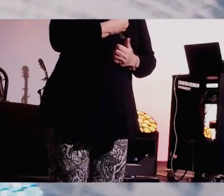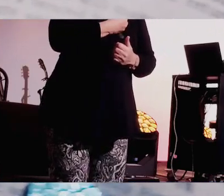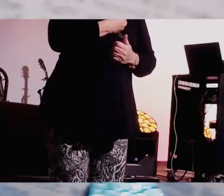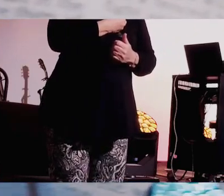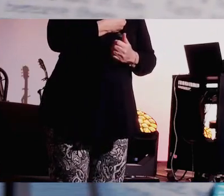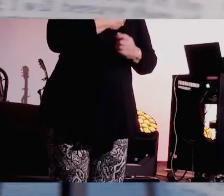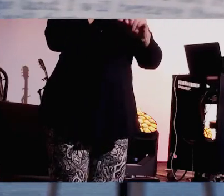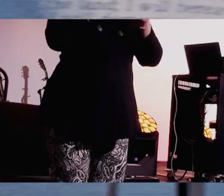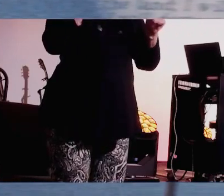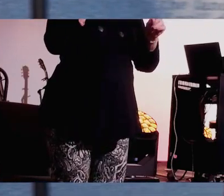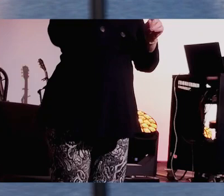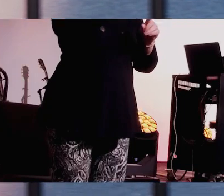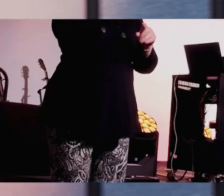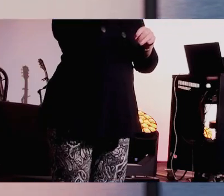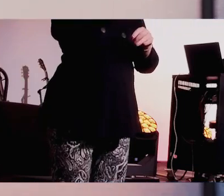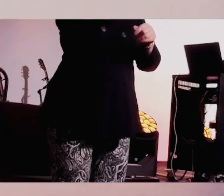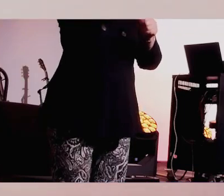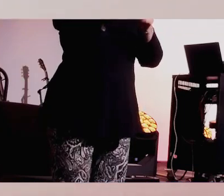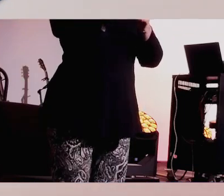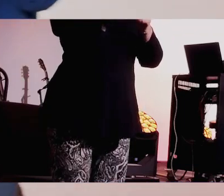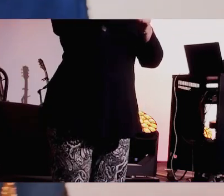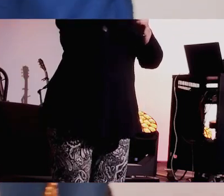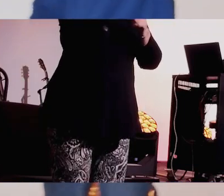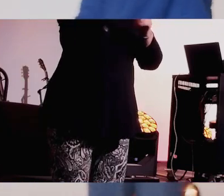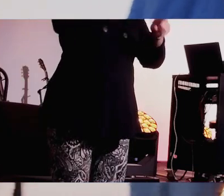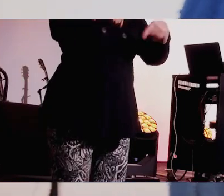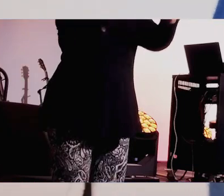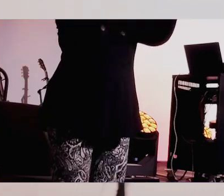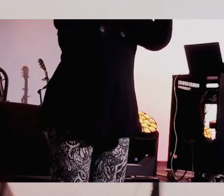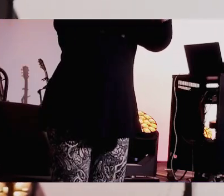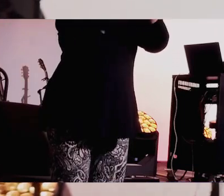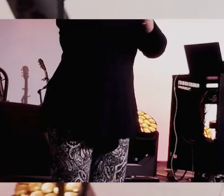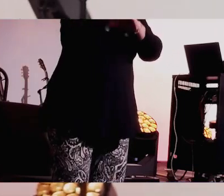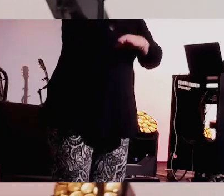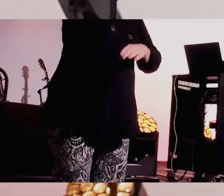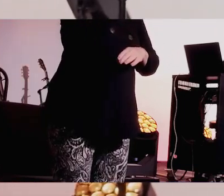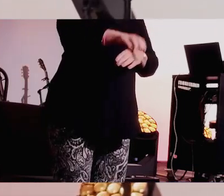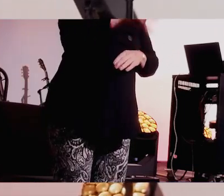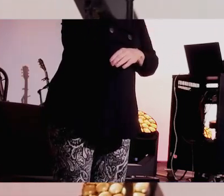But if I remember, He went to Calvary a long time ago for us.